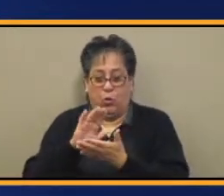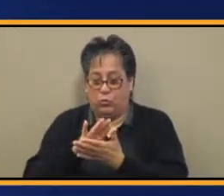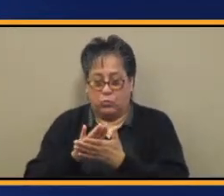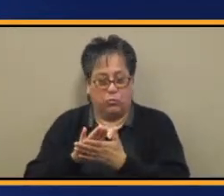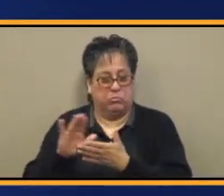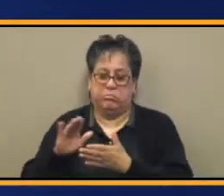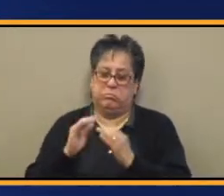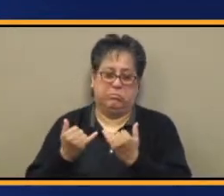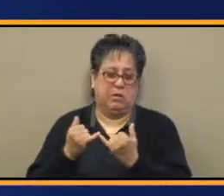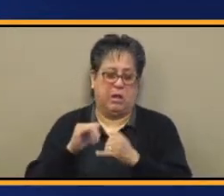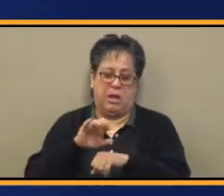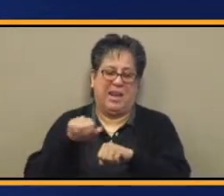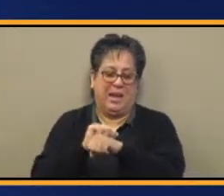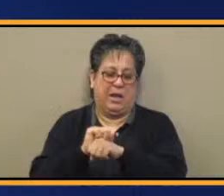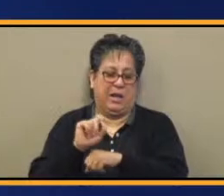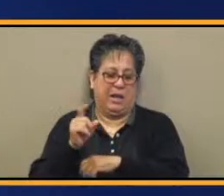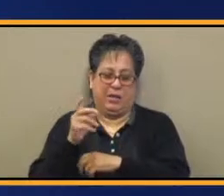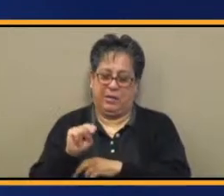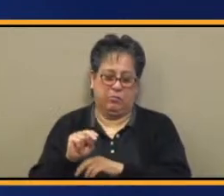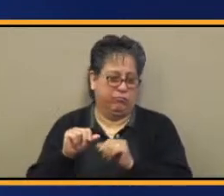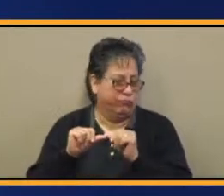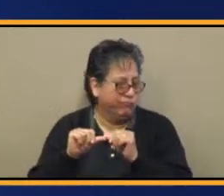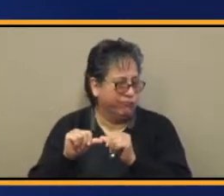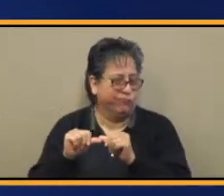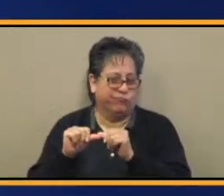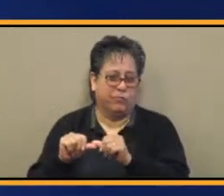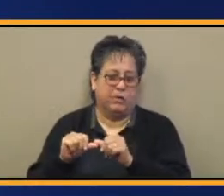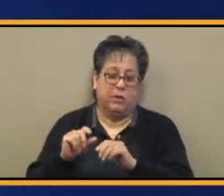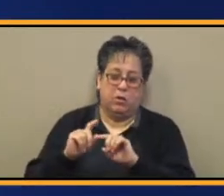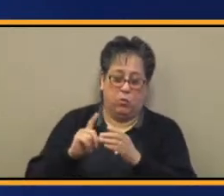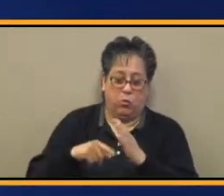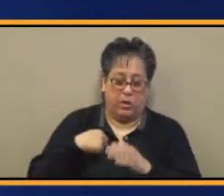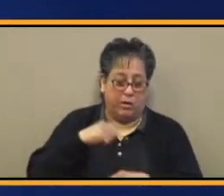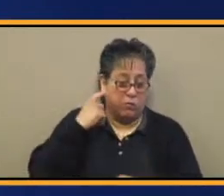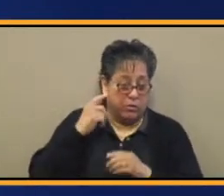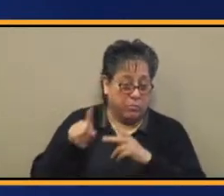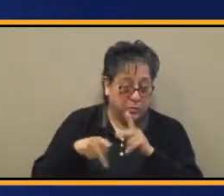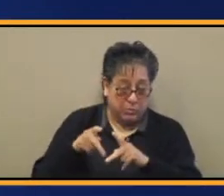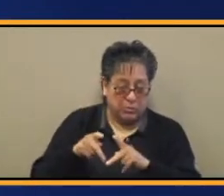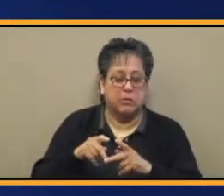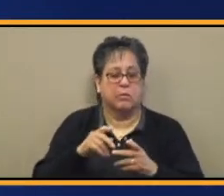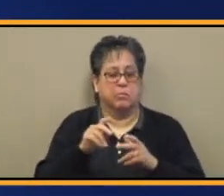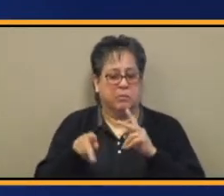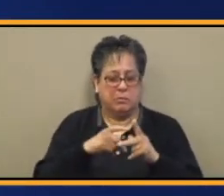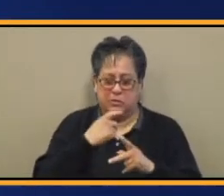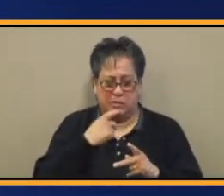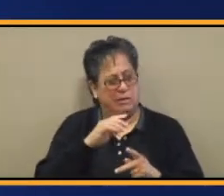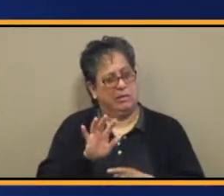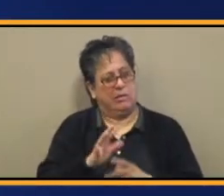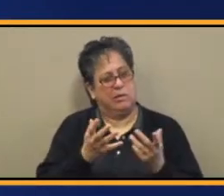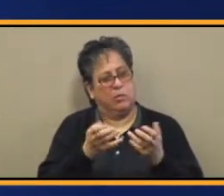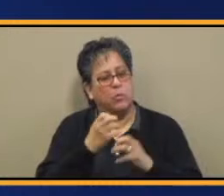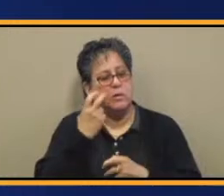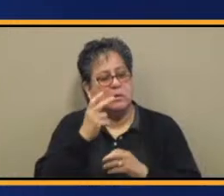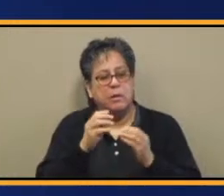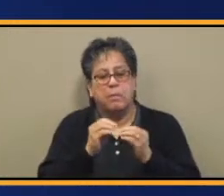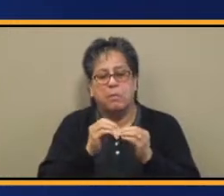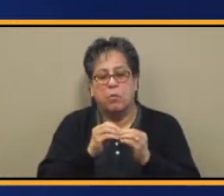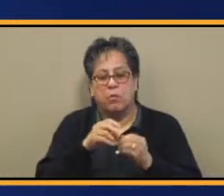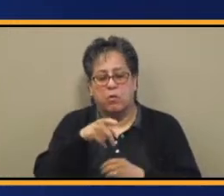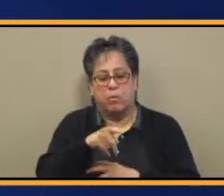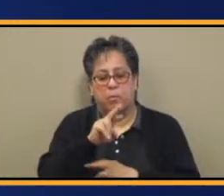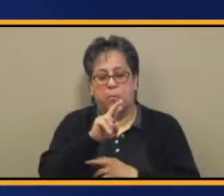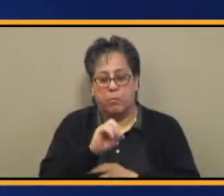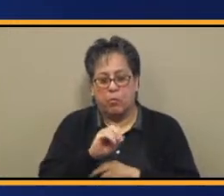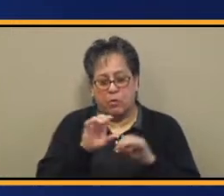lockdown. This isn't sustainable. And what I have heard from my constituents is that they would like to see more